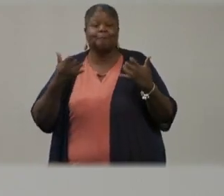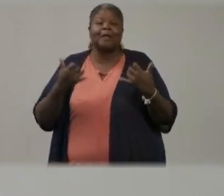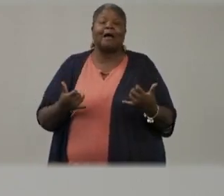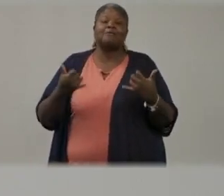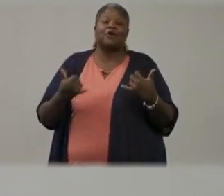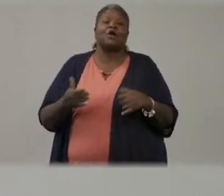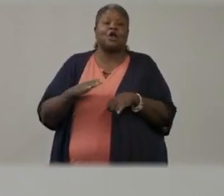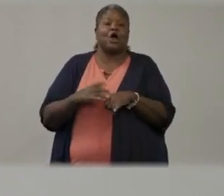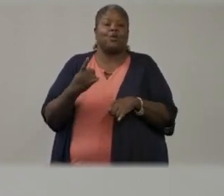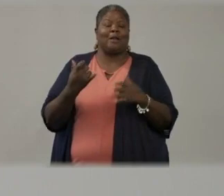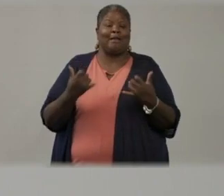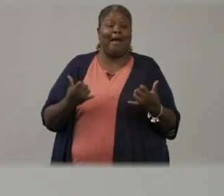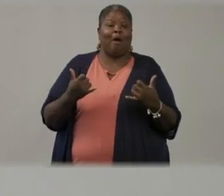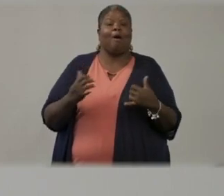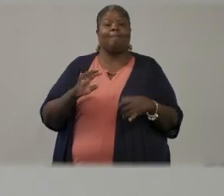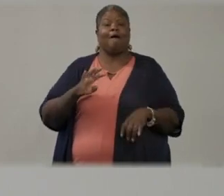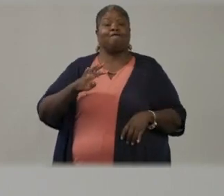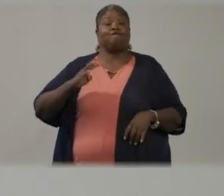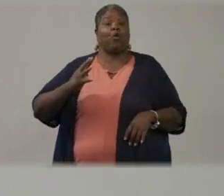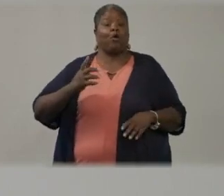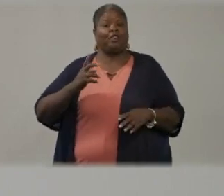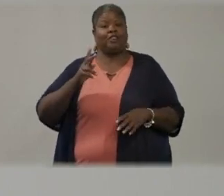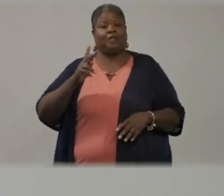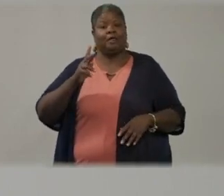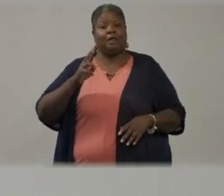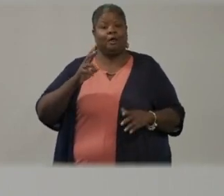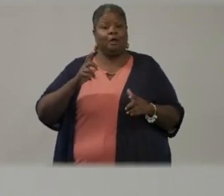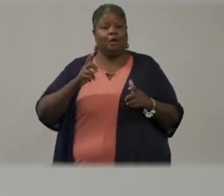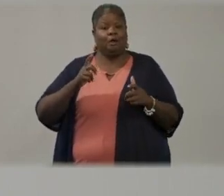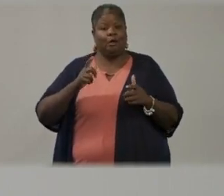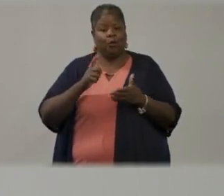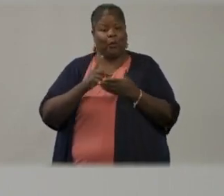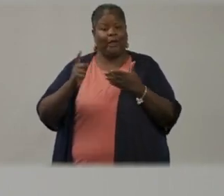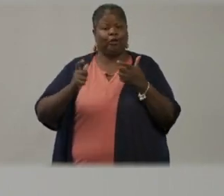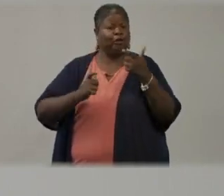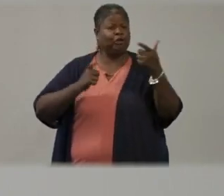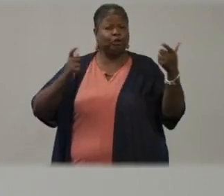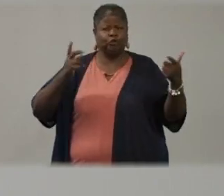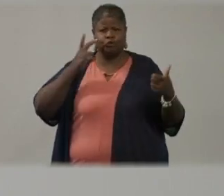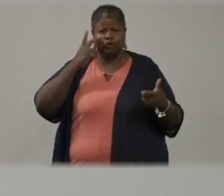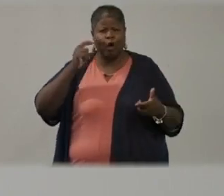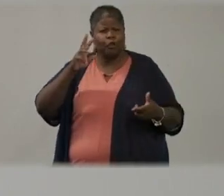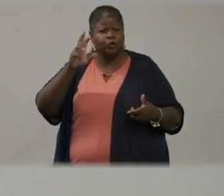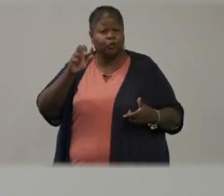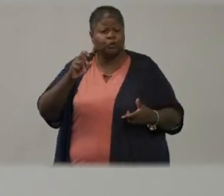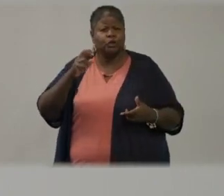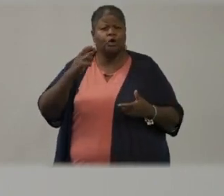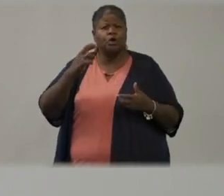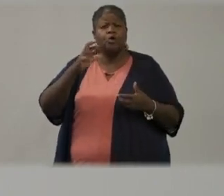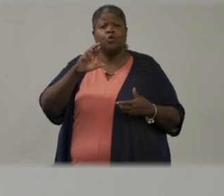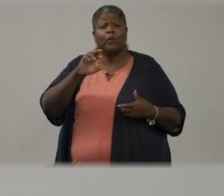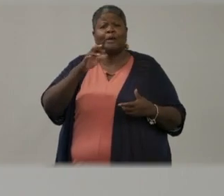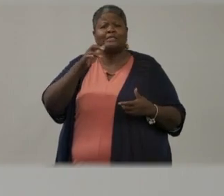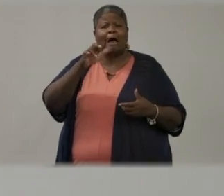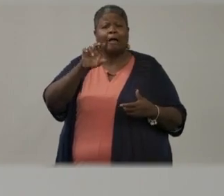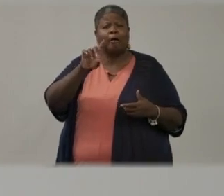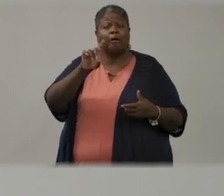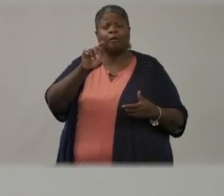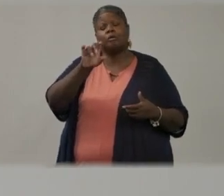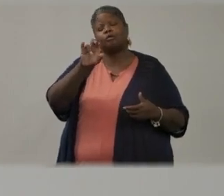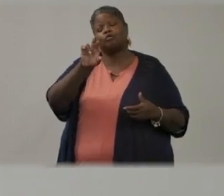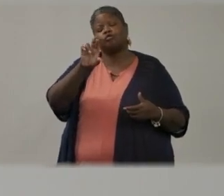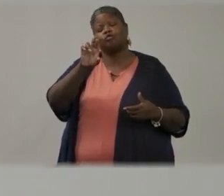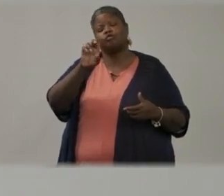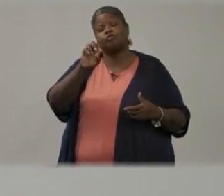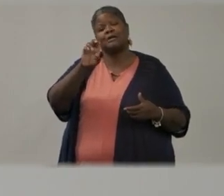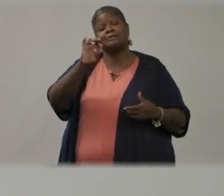actually on one right now. I'm on my 4th week of a huge incident. I don't know if you guys saw it in the news, the recycle yard fire that happened in Glendale 4